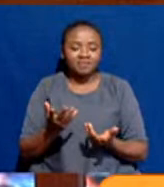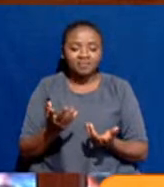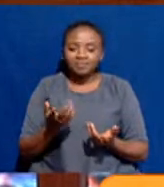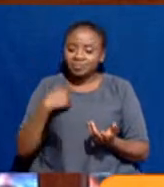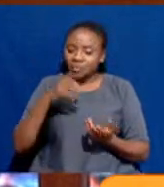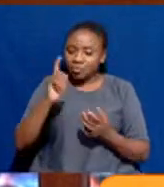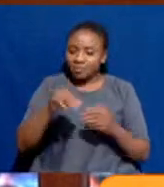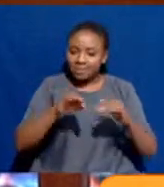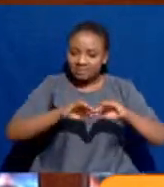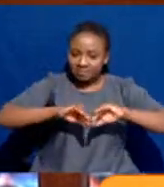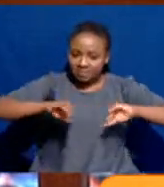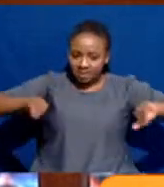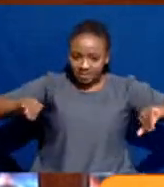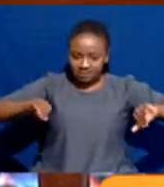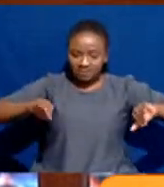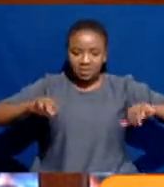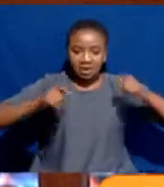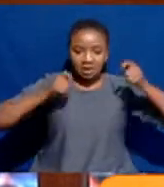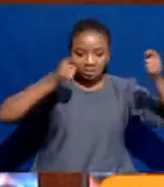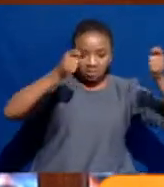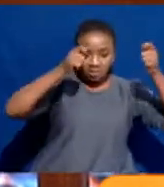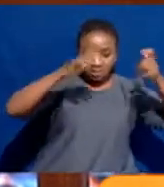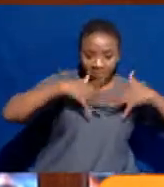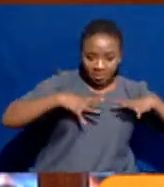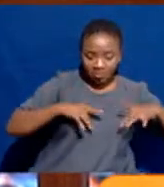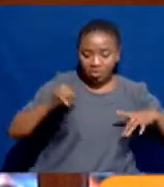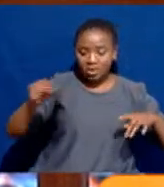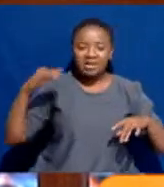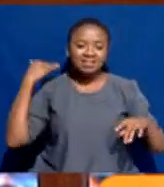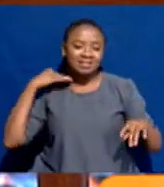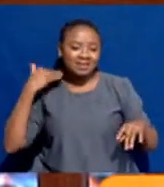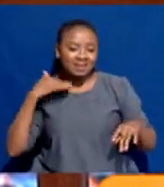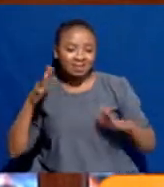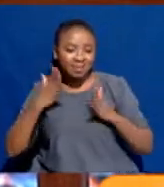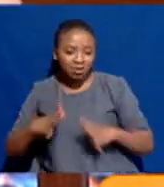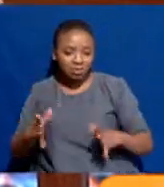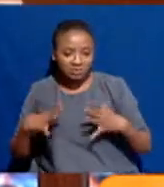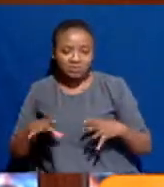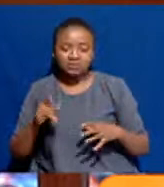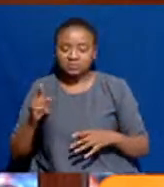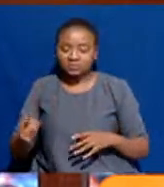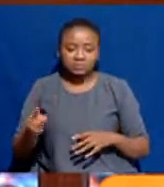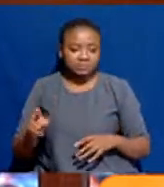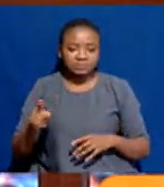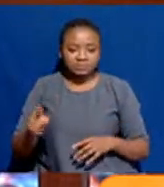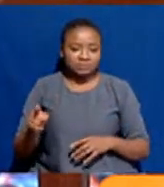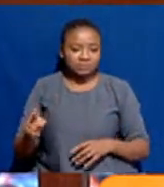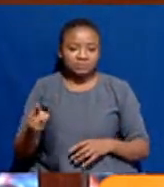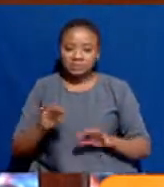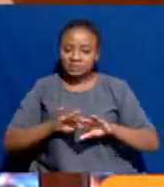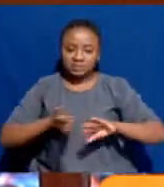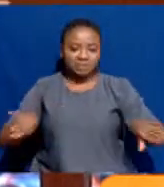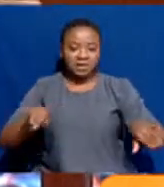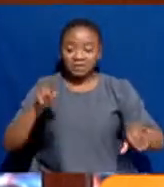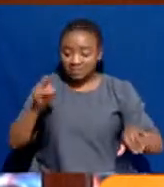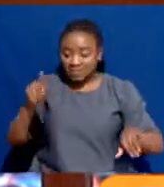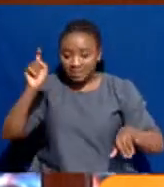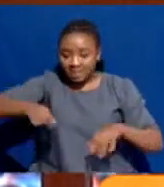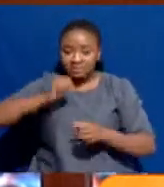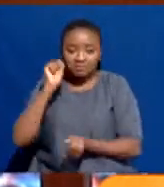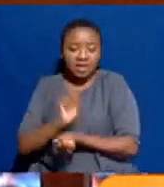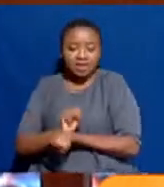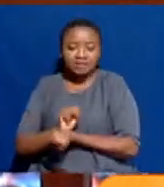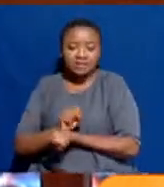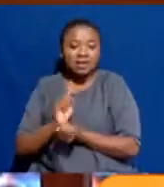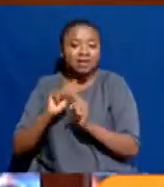protesters from hooligans and thieves. Those are two different things. The guys who destroy and loot are criminals. They should be arrested and charged.